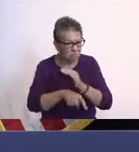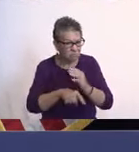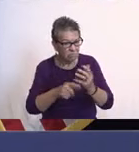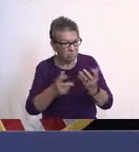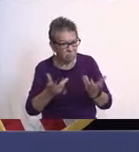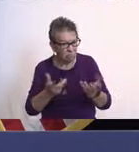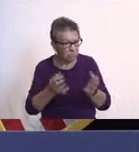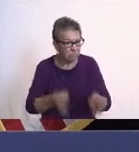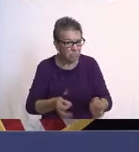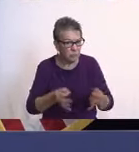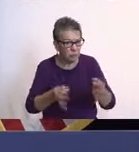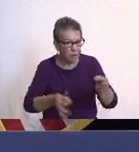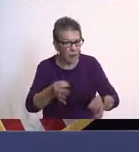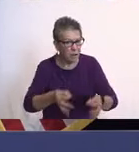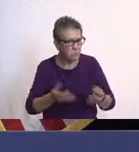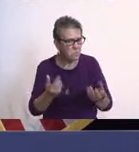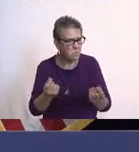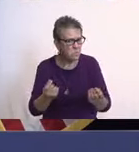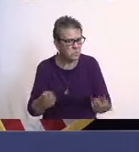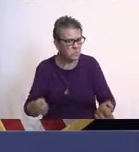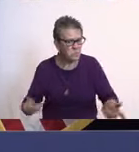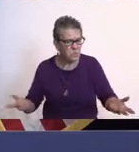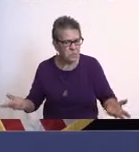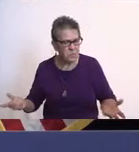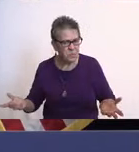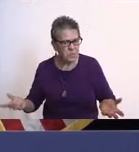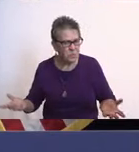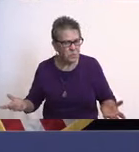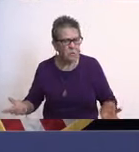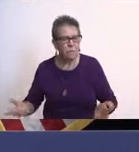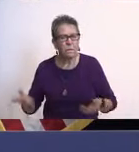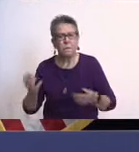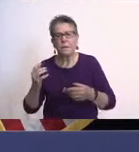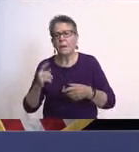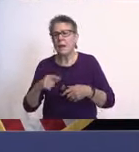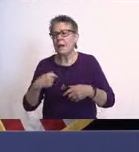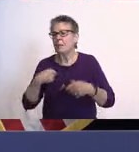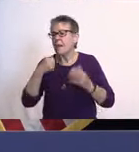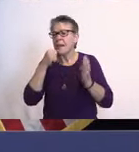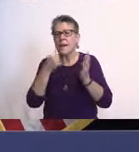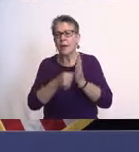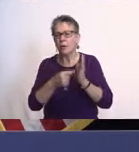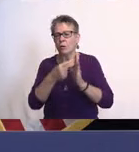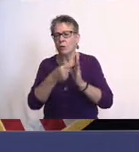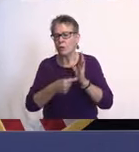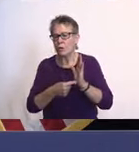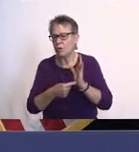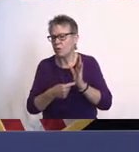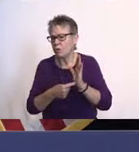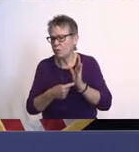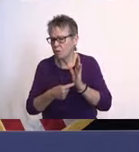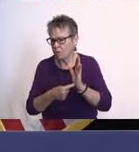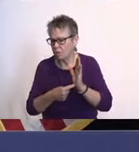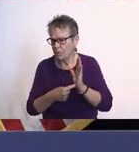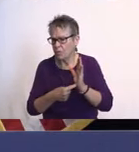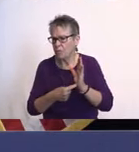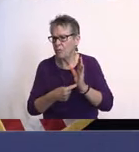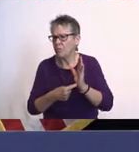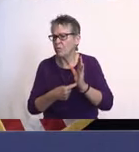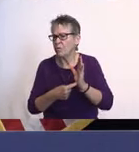final decisions are made? And I do have a letter for you, or a letter on that topic I'd like to share with you. Is there somebody here I